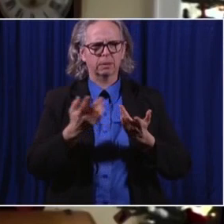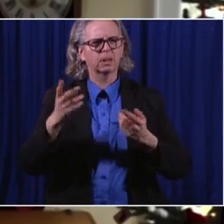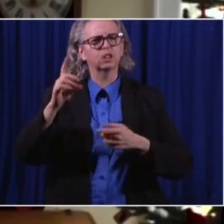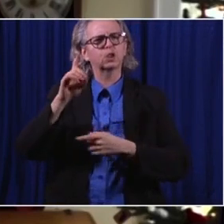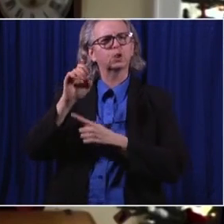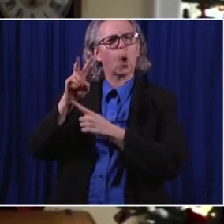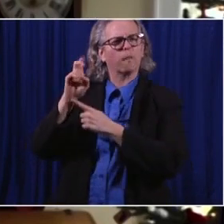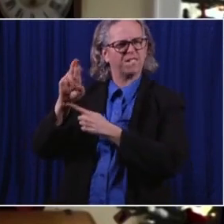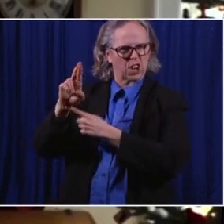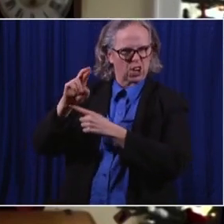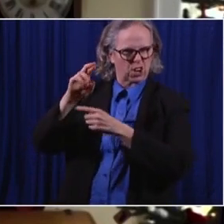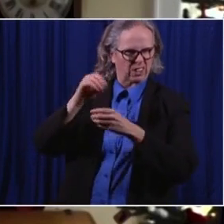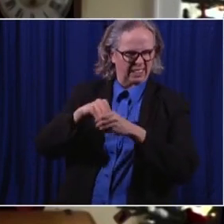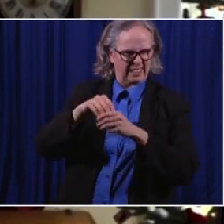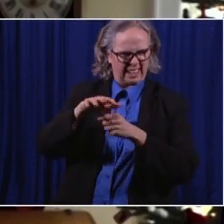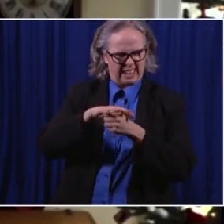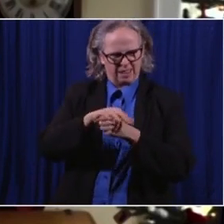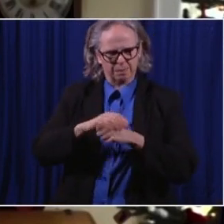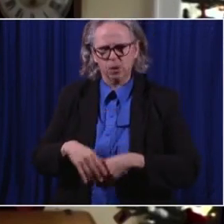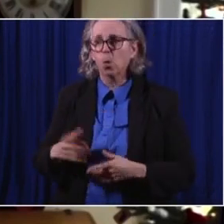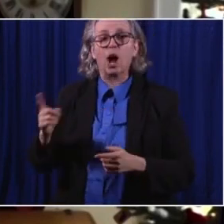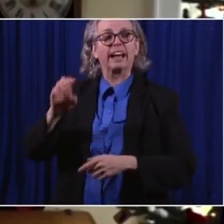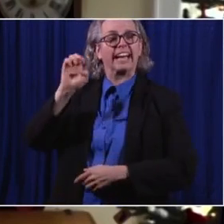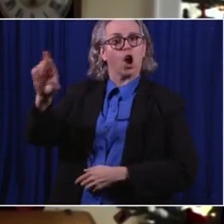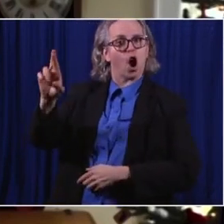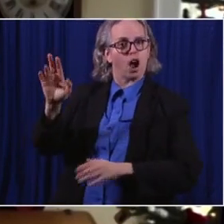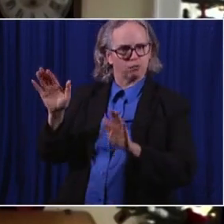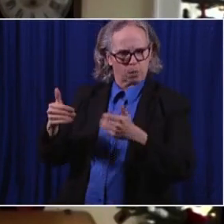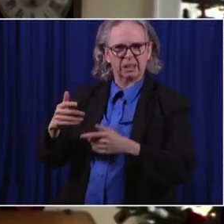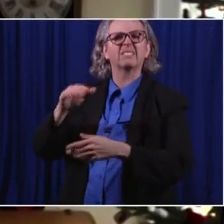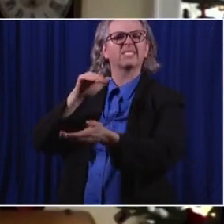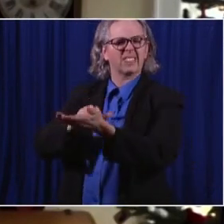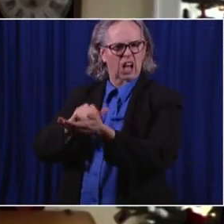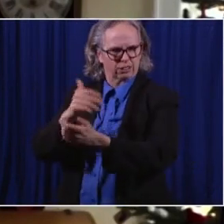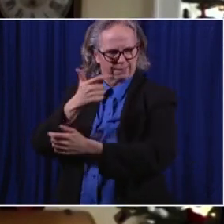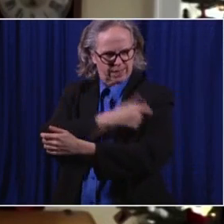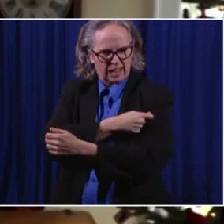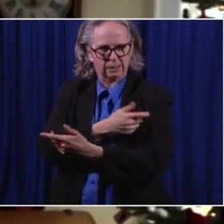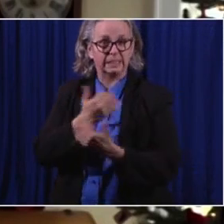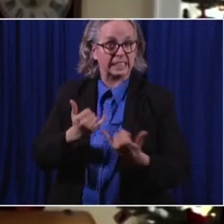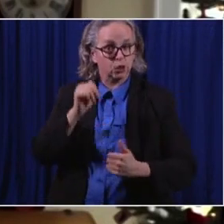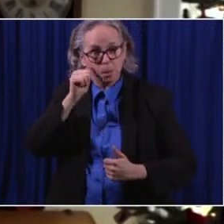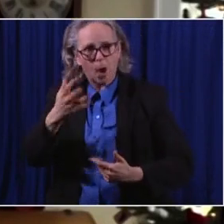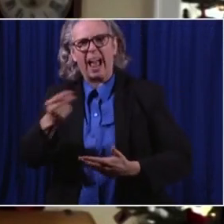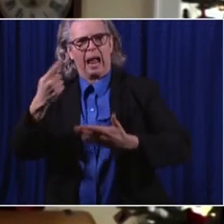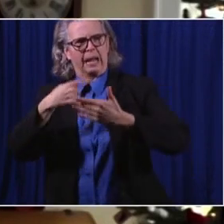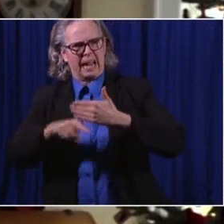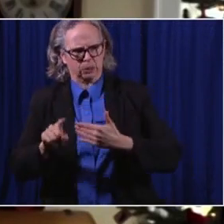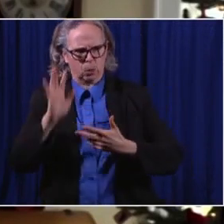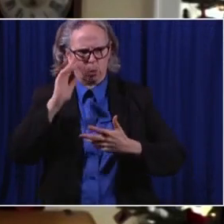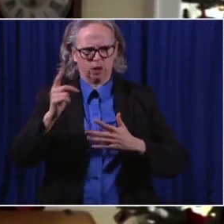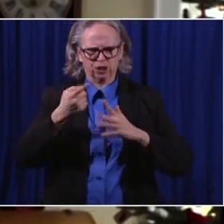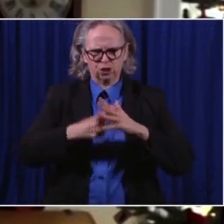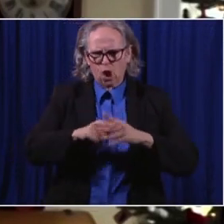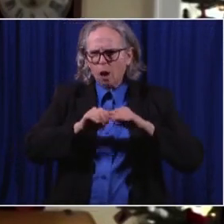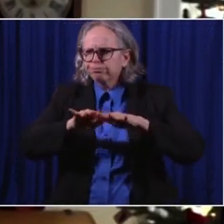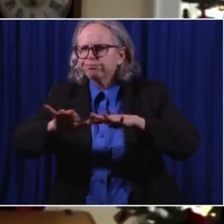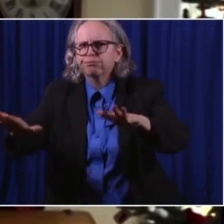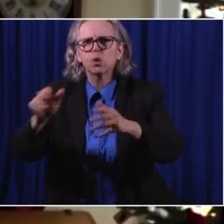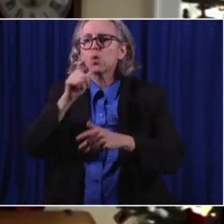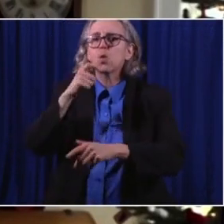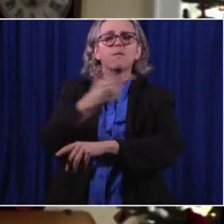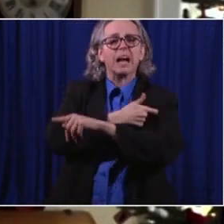physicians today and tomorrow. Next week, they will start vaccinating EMS first responders. Today, we're going to see 2 emergency room